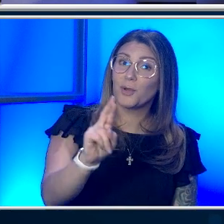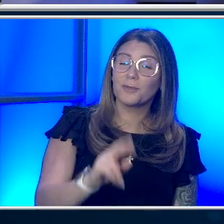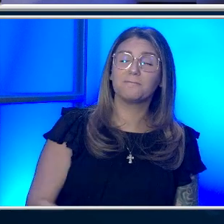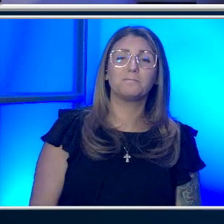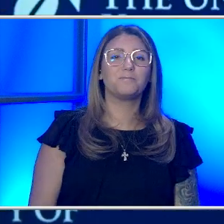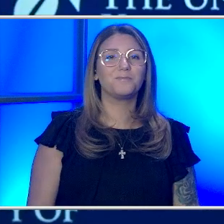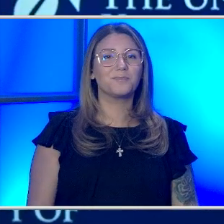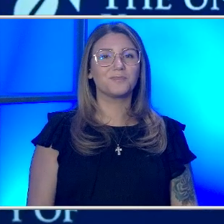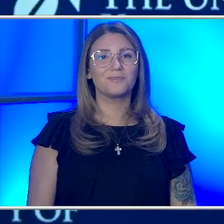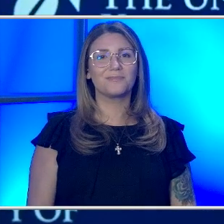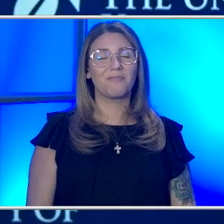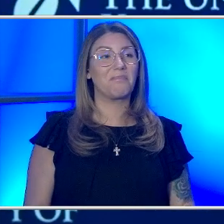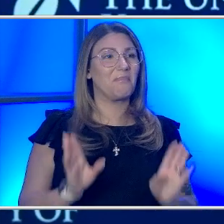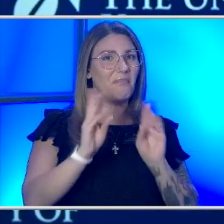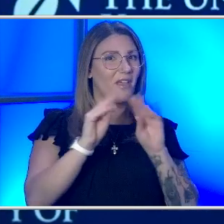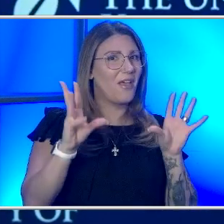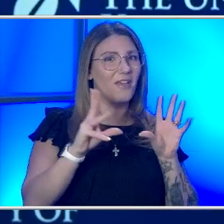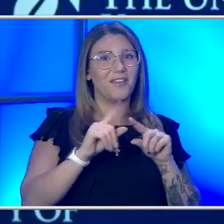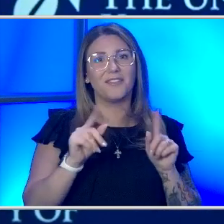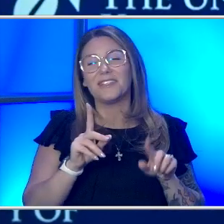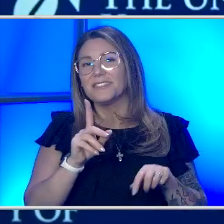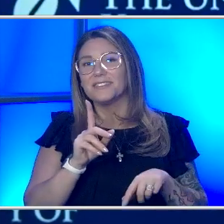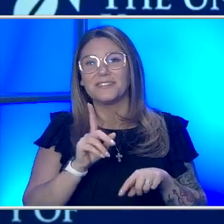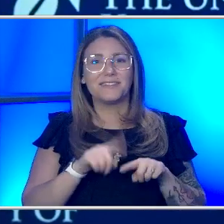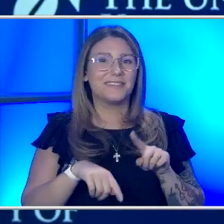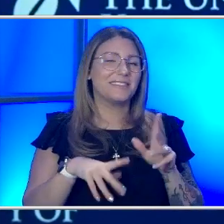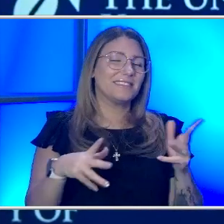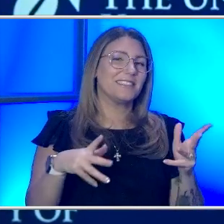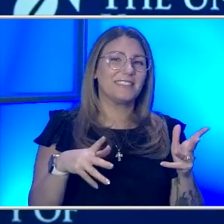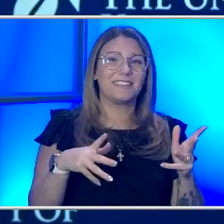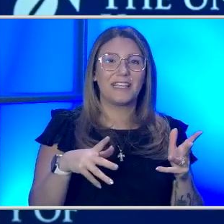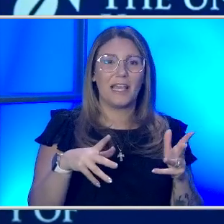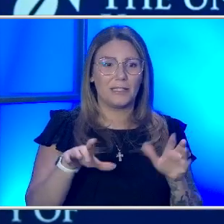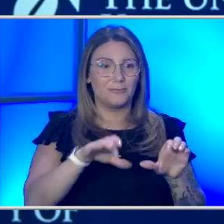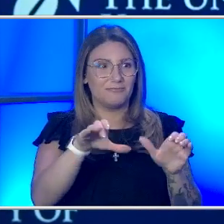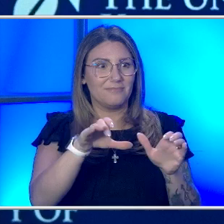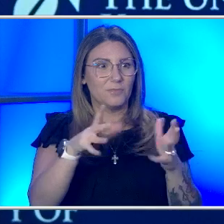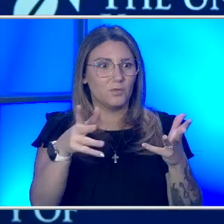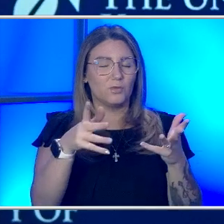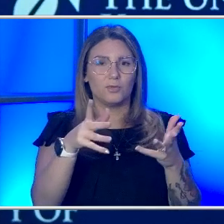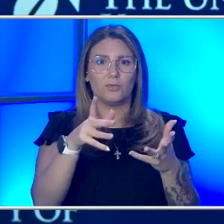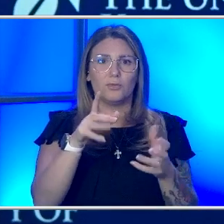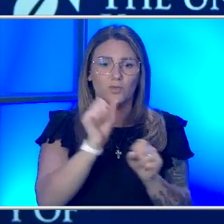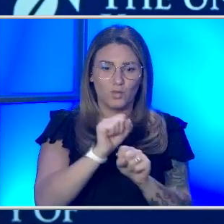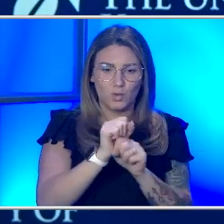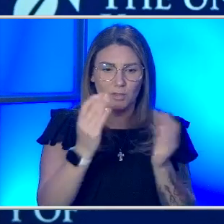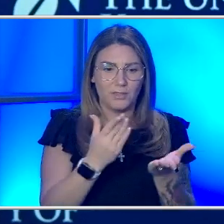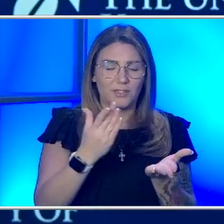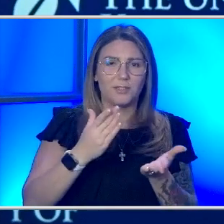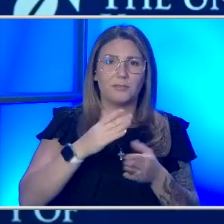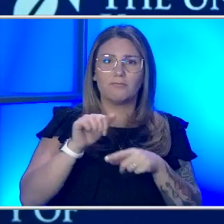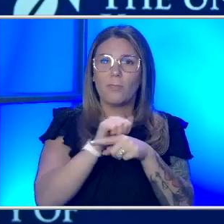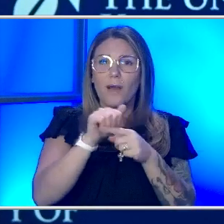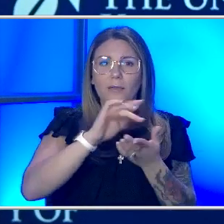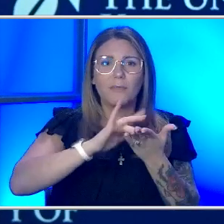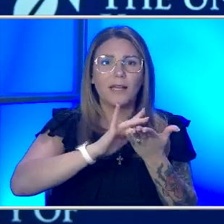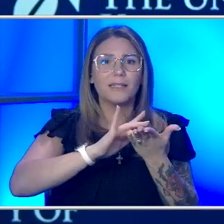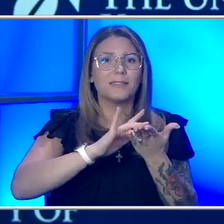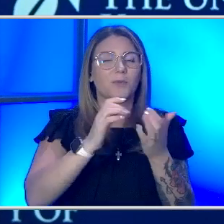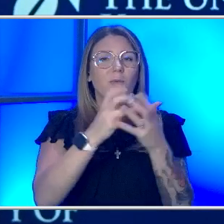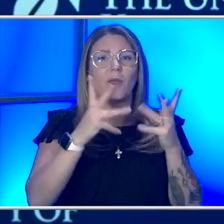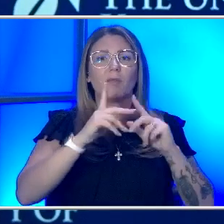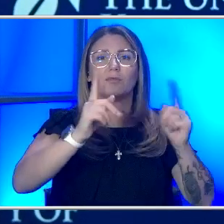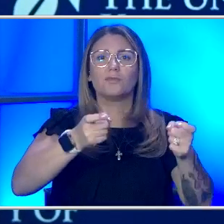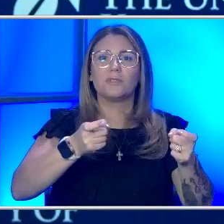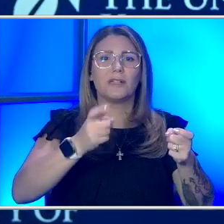can't practice medicine without donation. That's organs, that's, obviously blood as well. So we count on